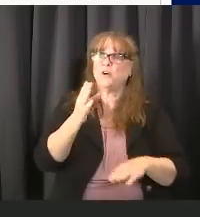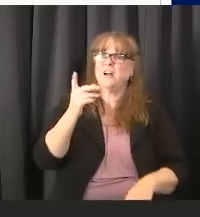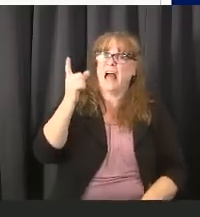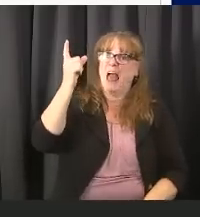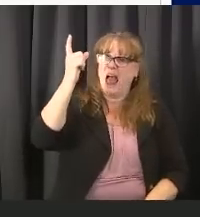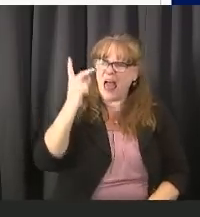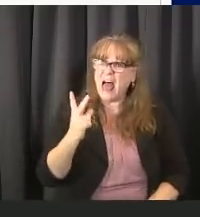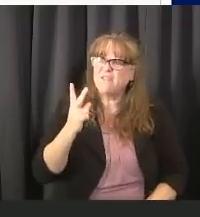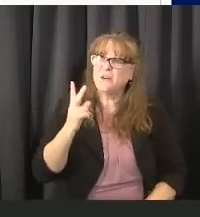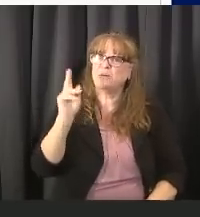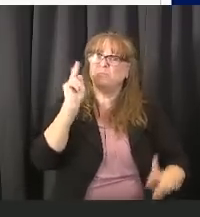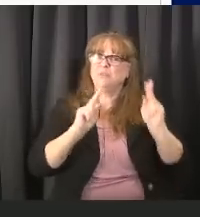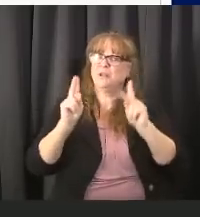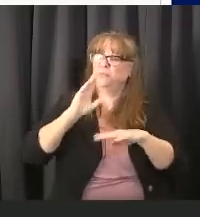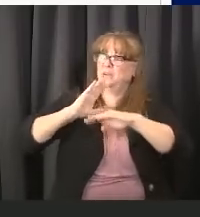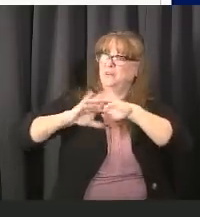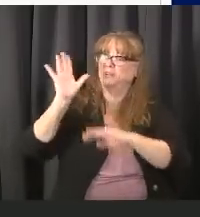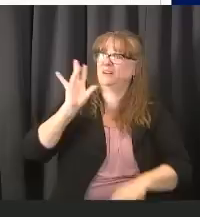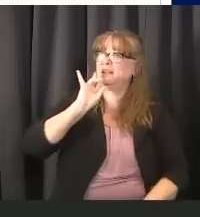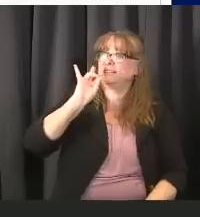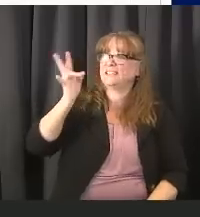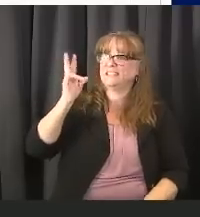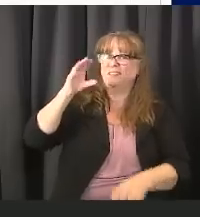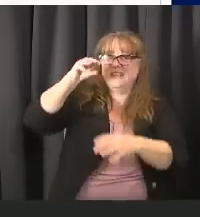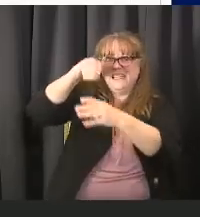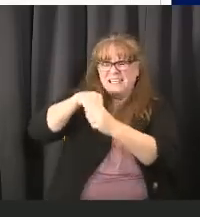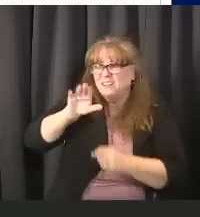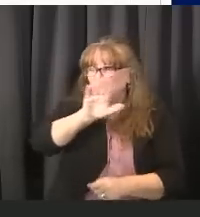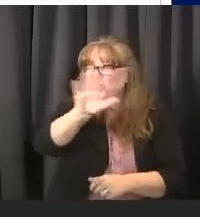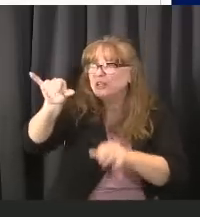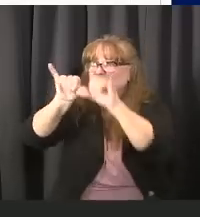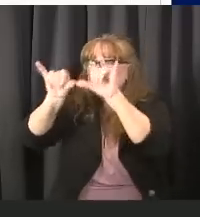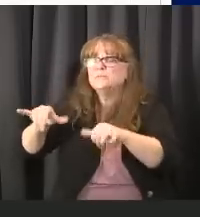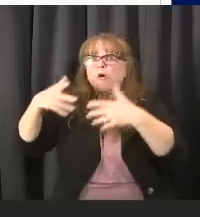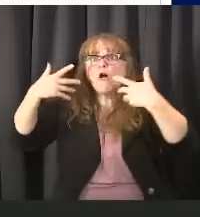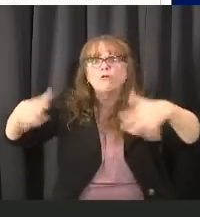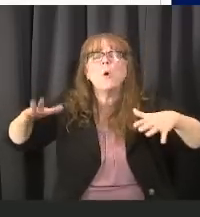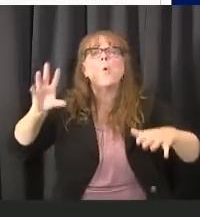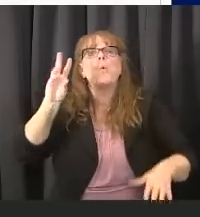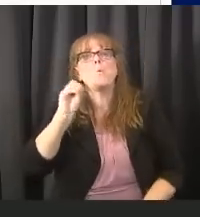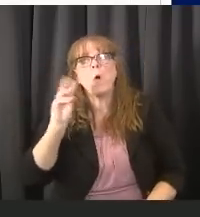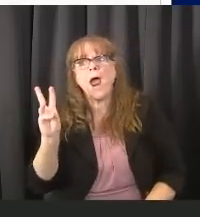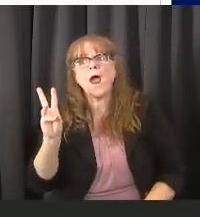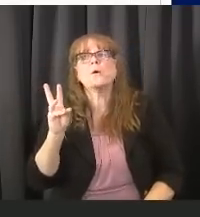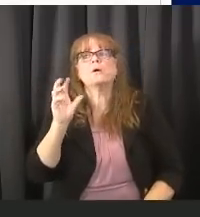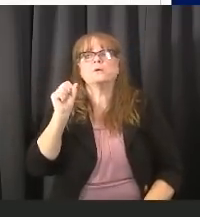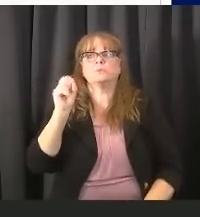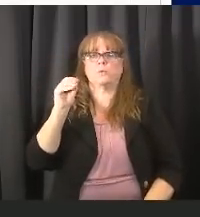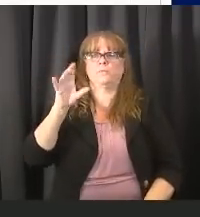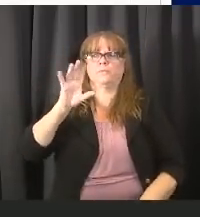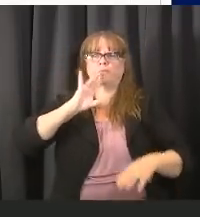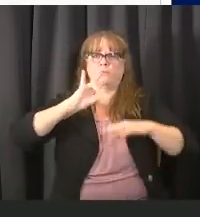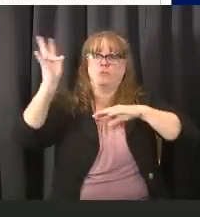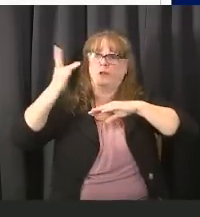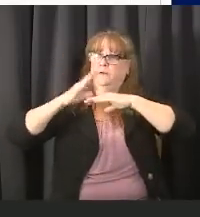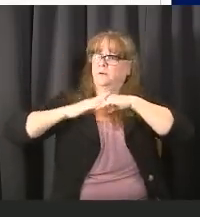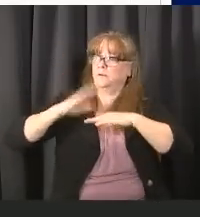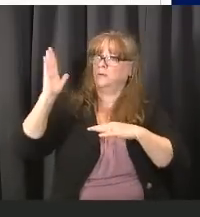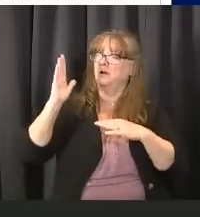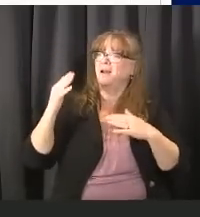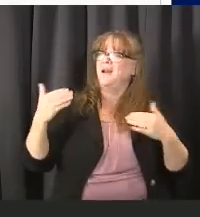that's because most people age 70 and up have had some contact with a hospital at some point. And it could have been